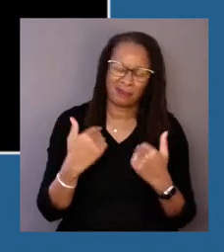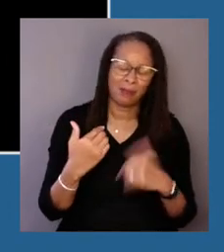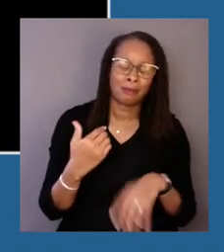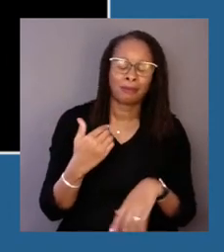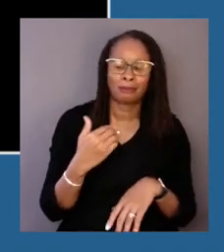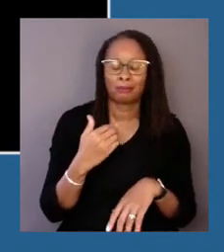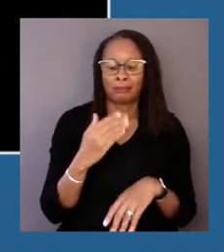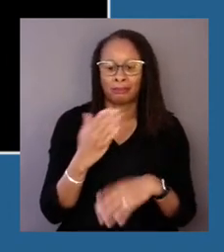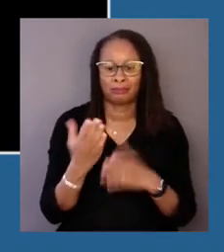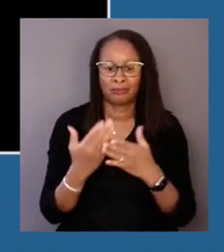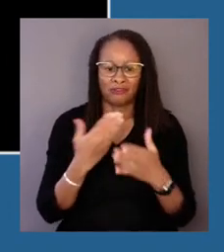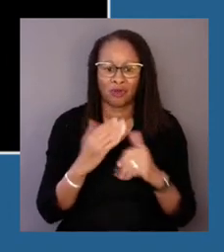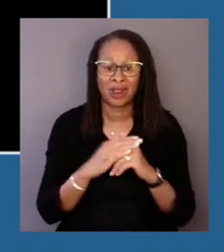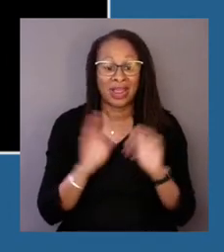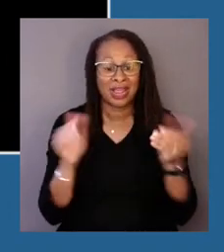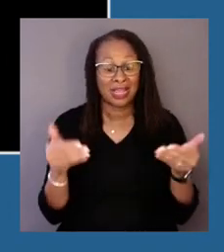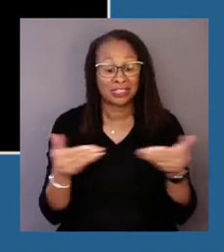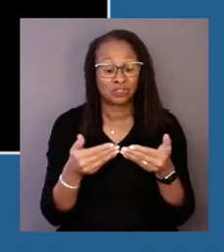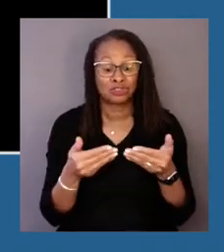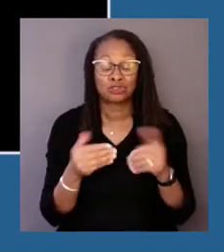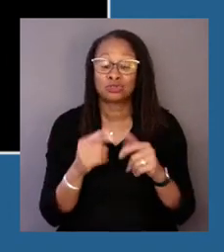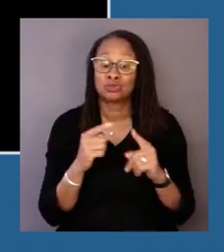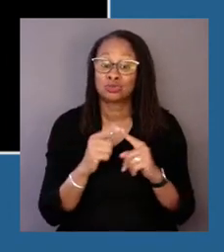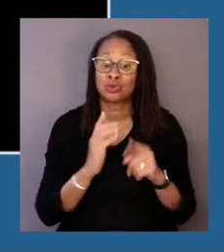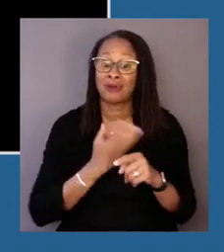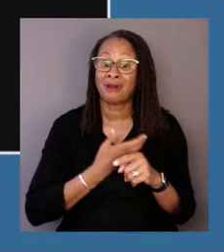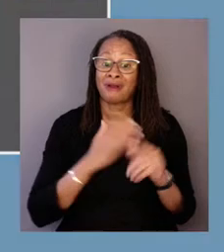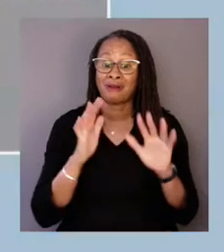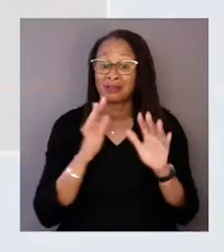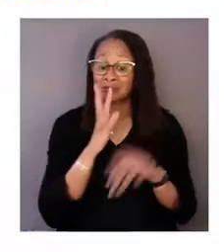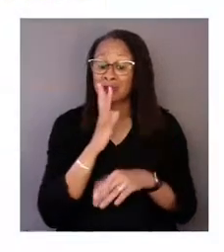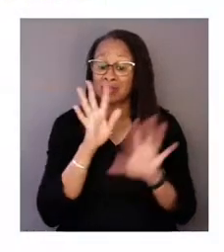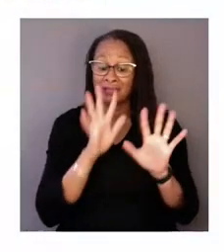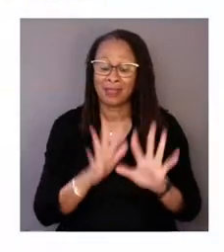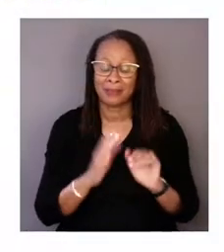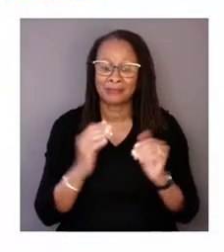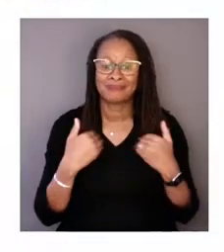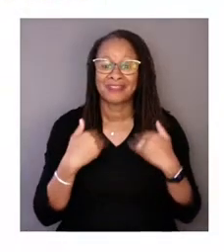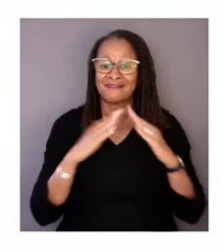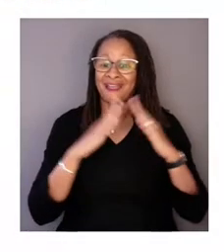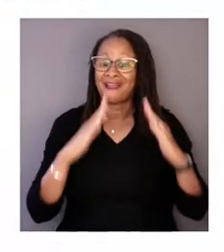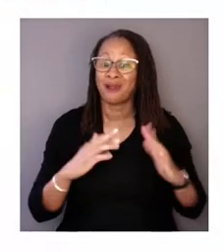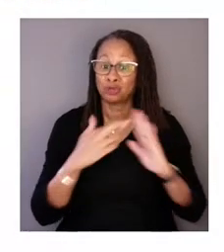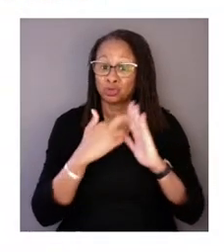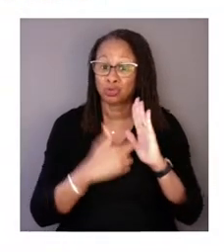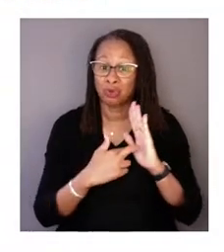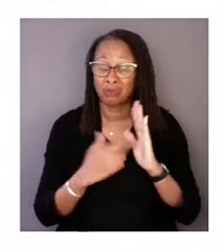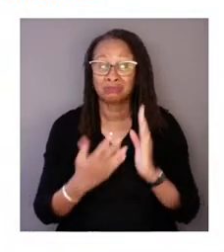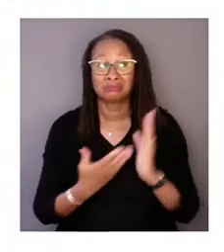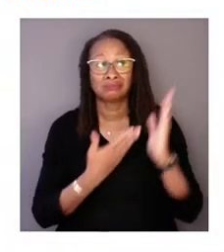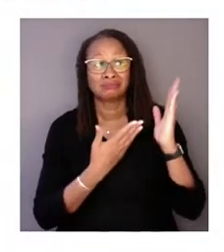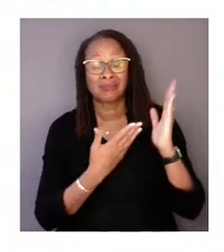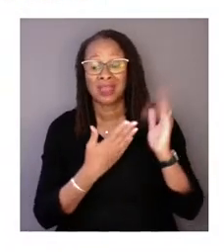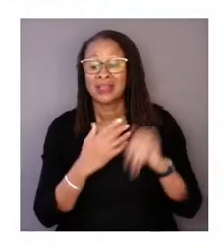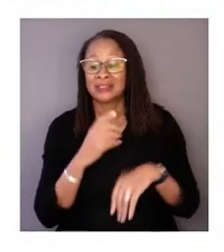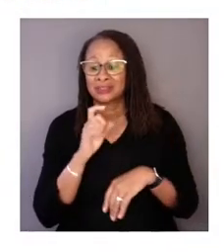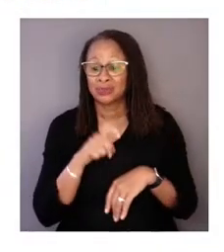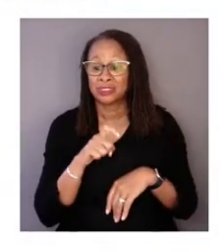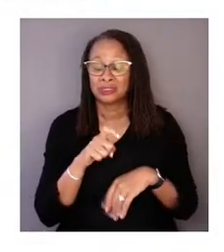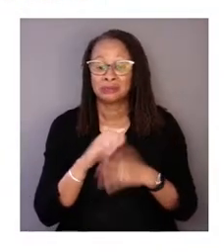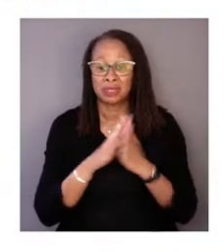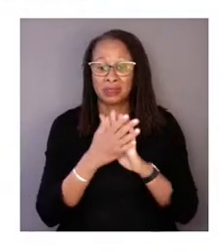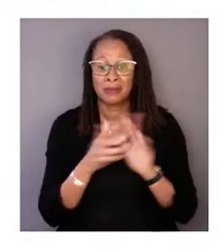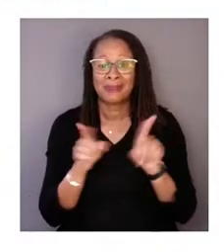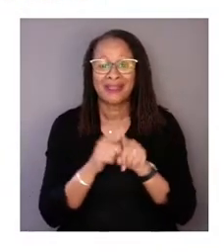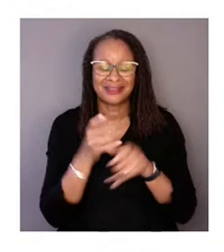people who are new to Talking Climate of our house rules, which are essentially simply to be as interactive as you